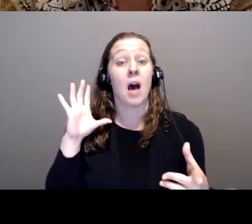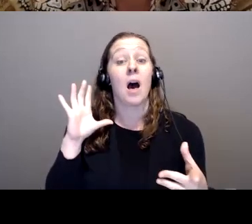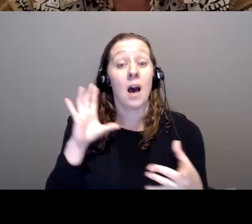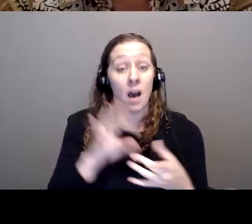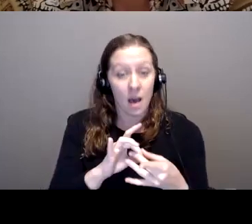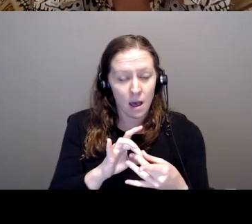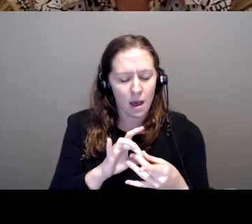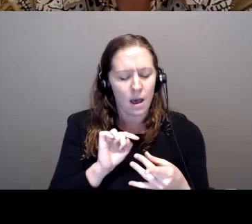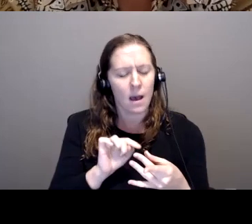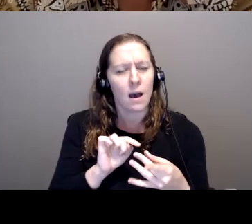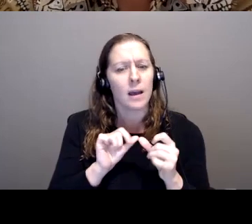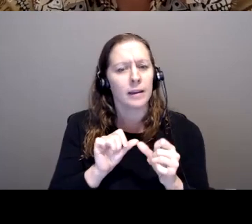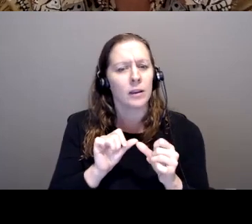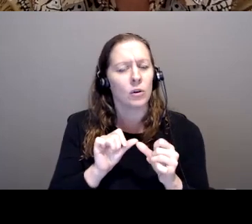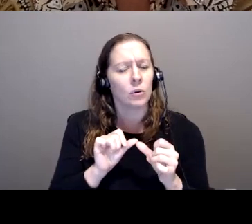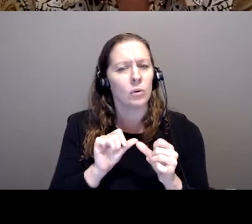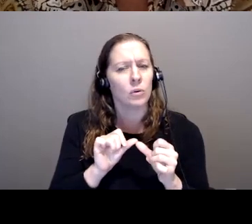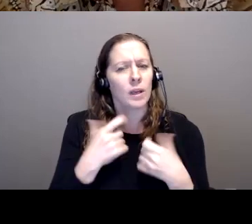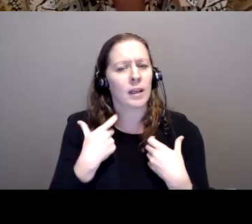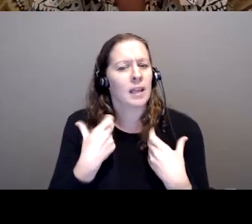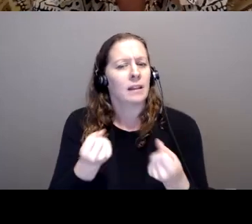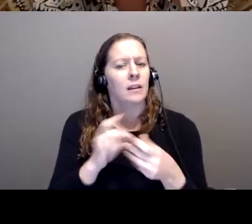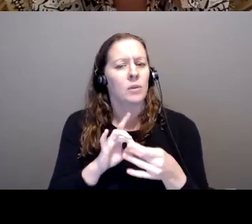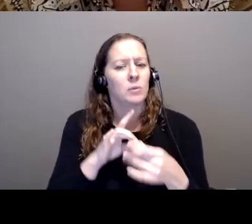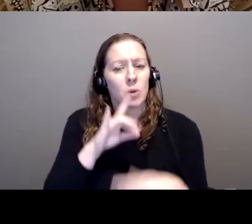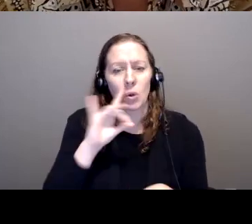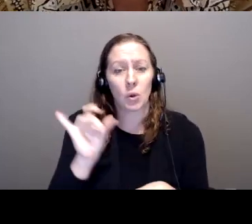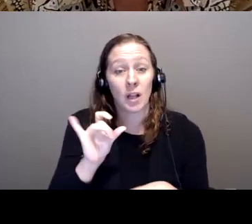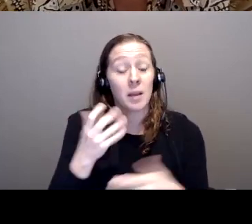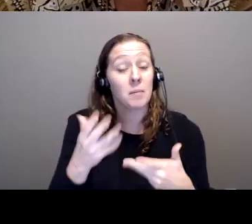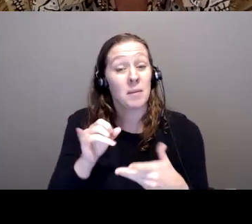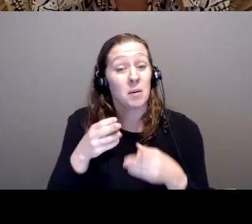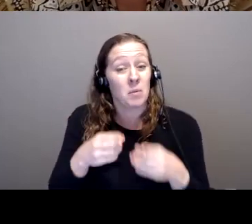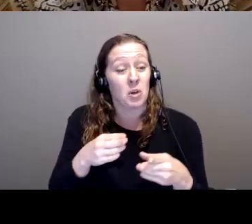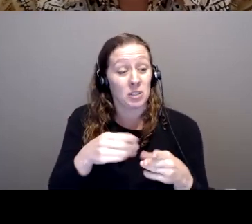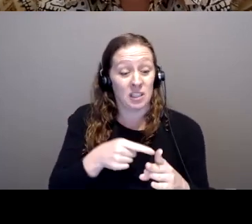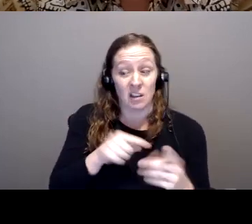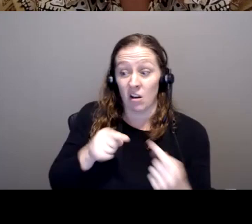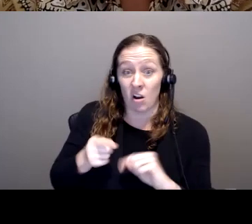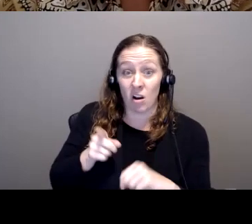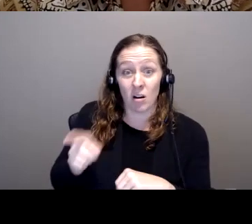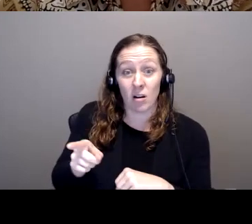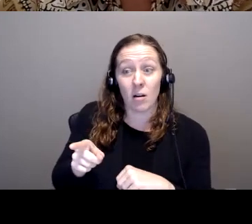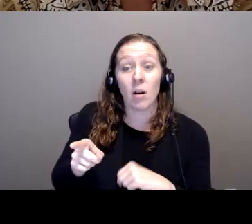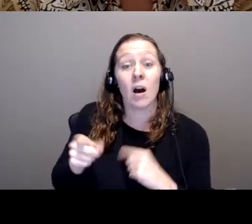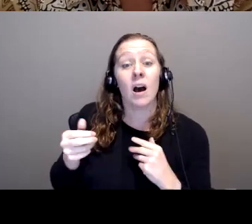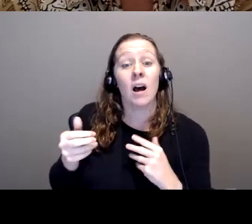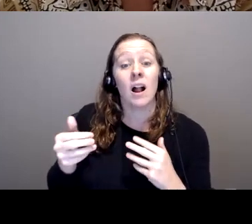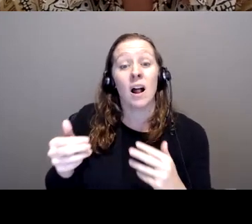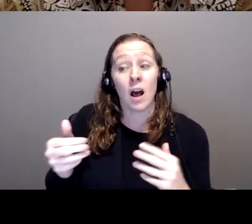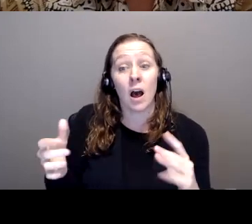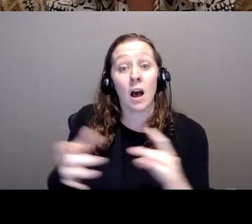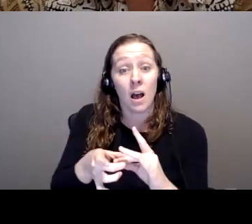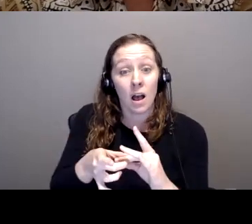be a healthy relationship with that other person who has done the harm? So we ensure that they are